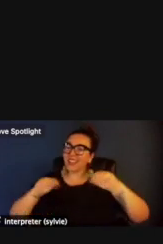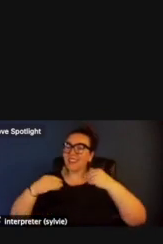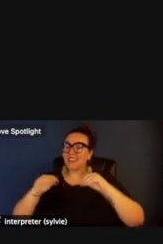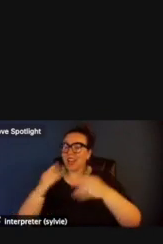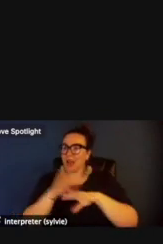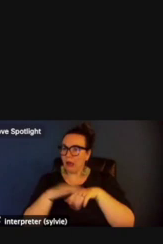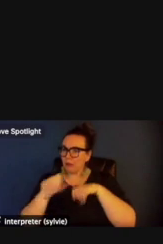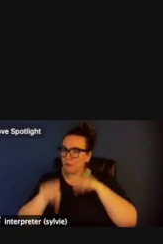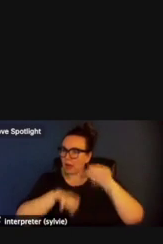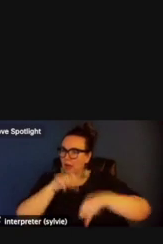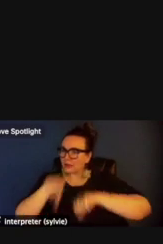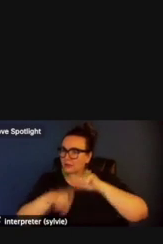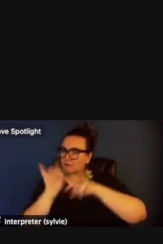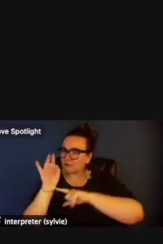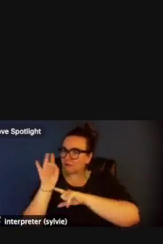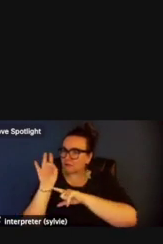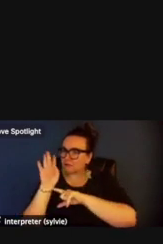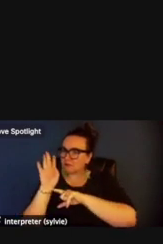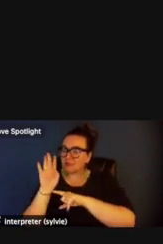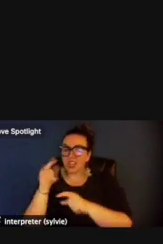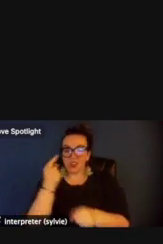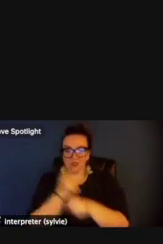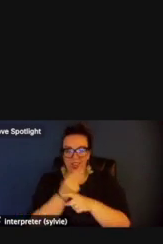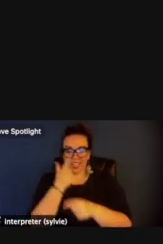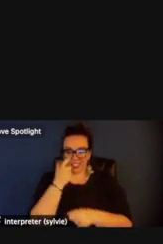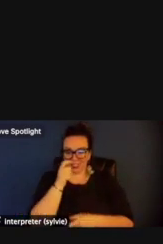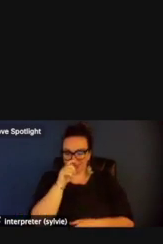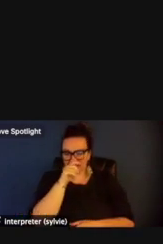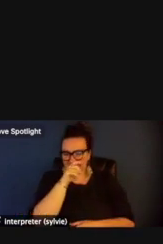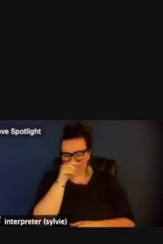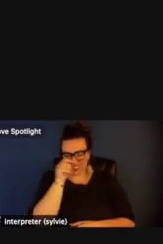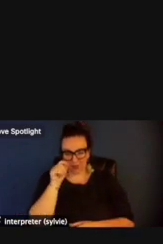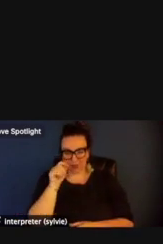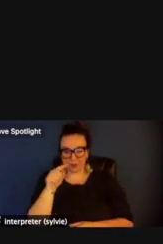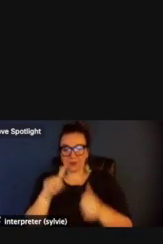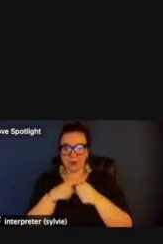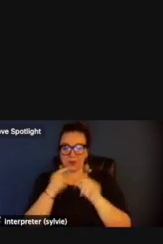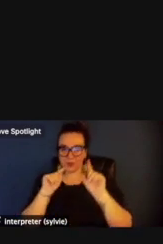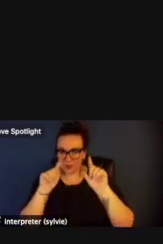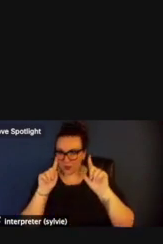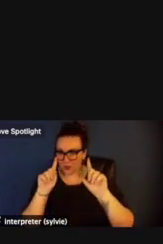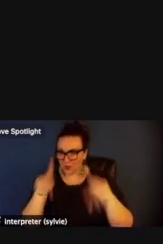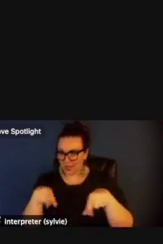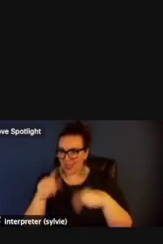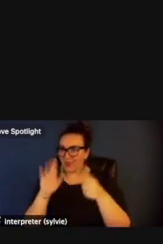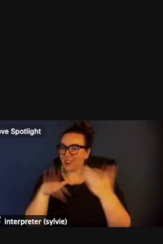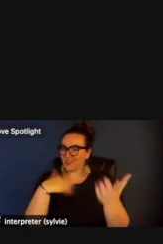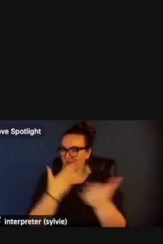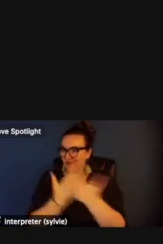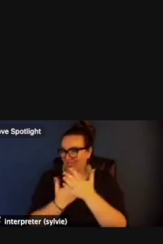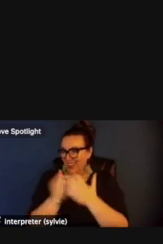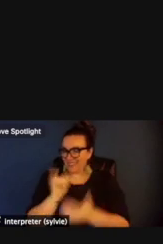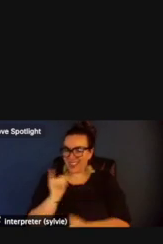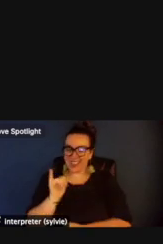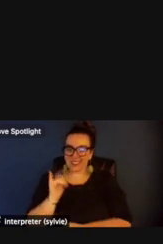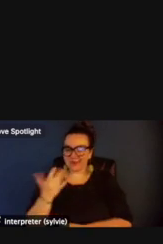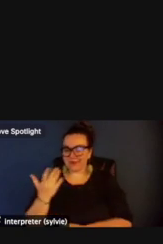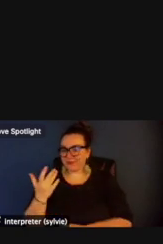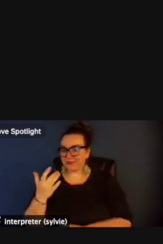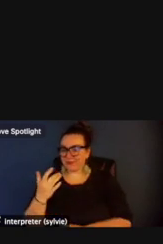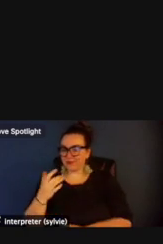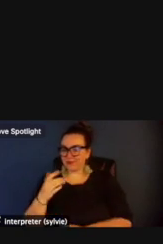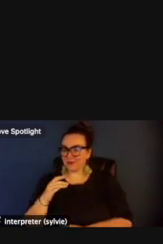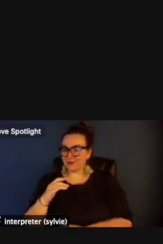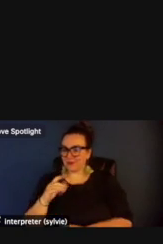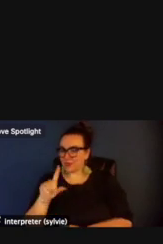actually interesting. When we first went to Hanoi when we first got there, so in like 20, is it 2015,